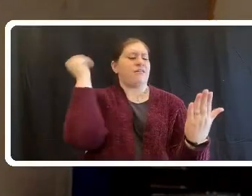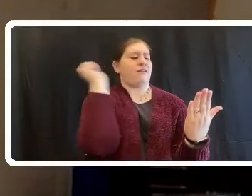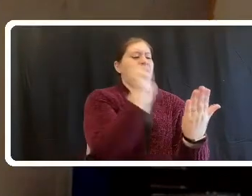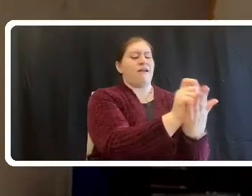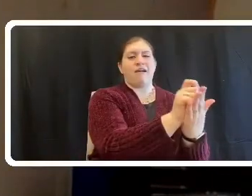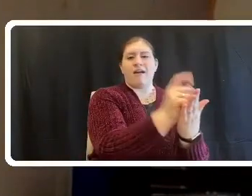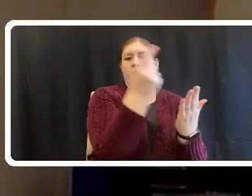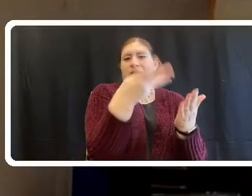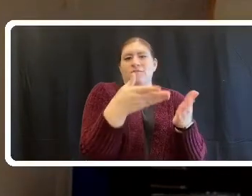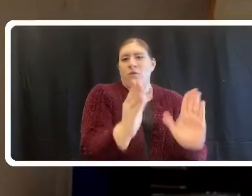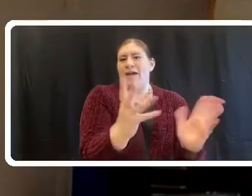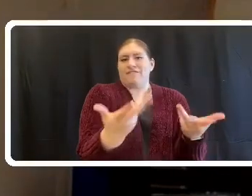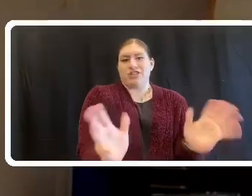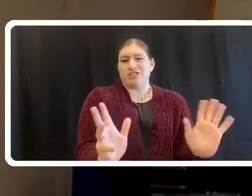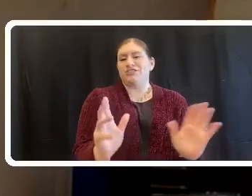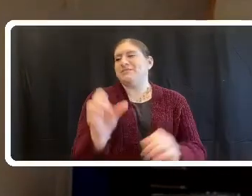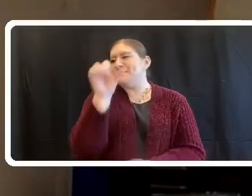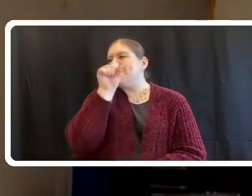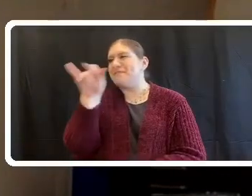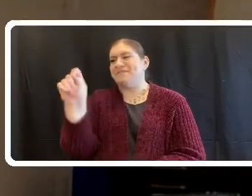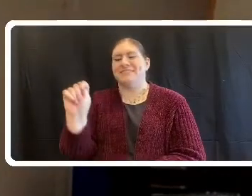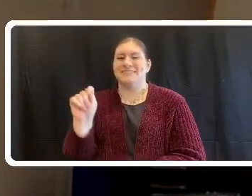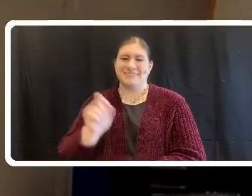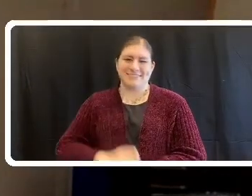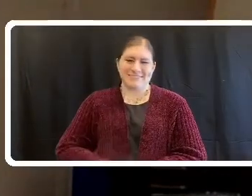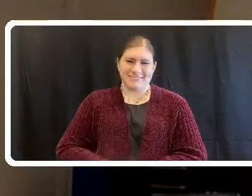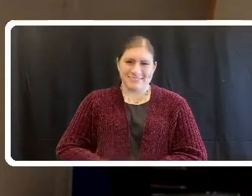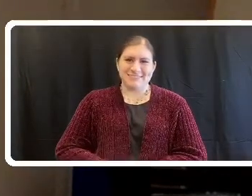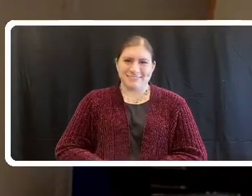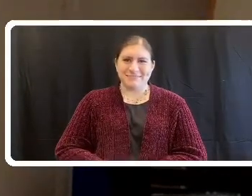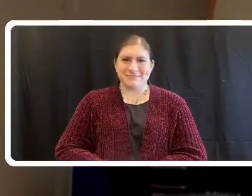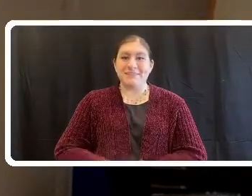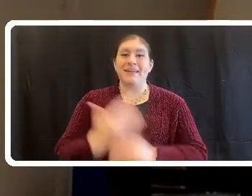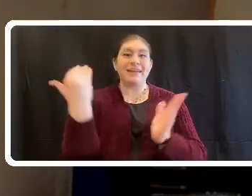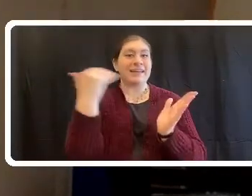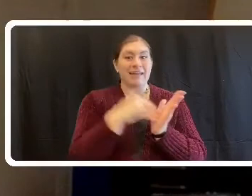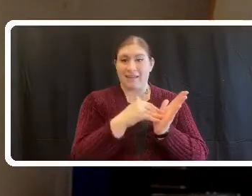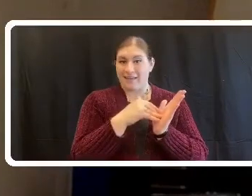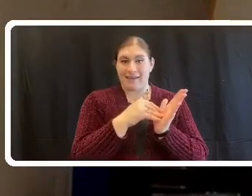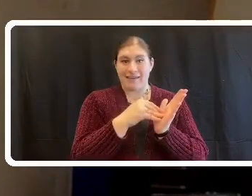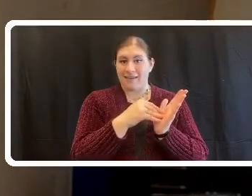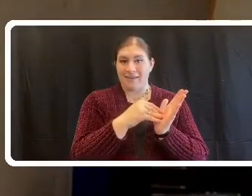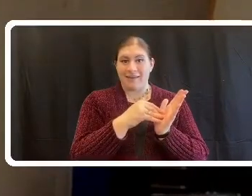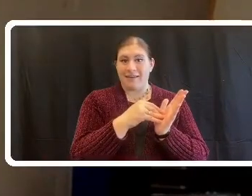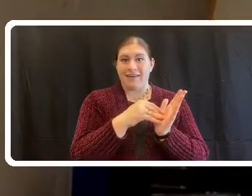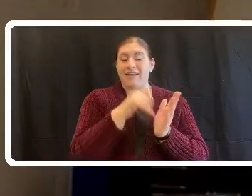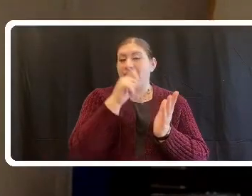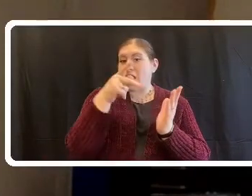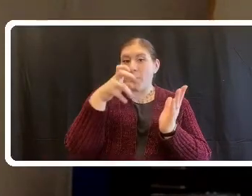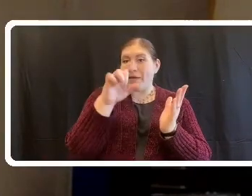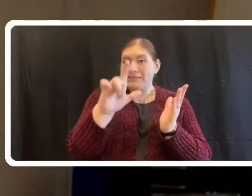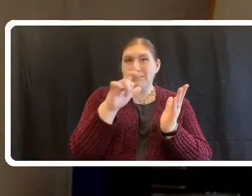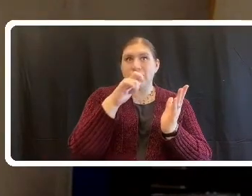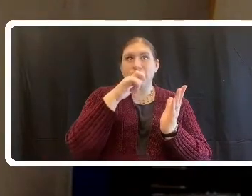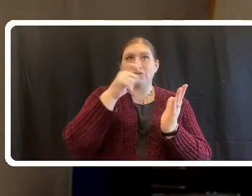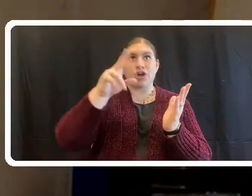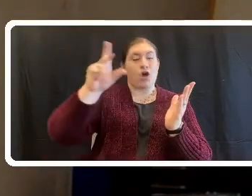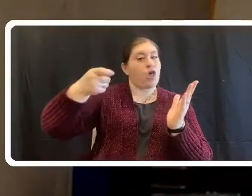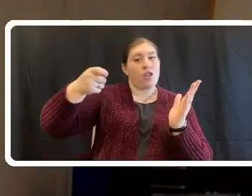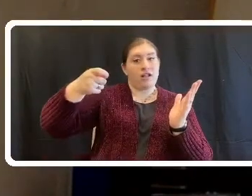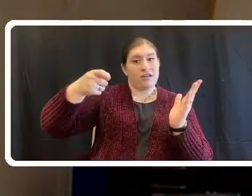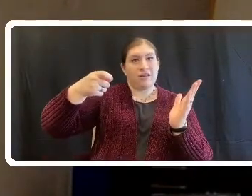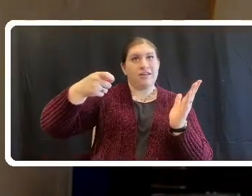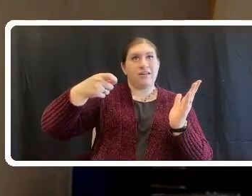you're halfway there. Love it. Yes. Again, don't, It's not a pencil. Don't hold it like